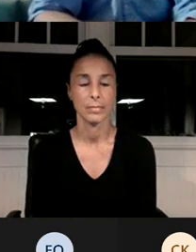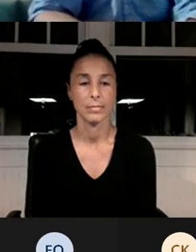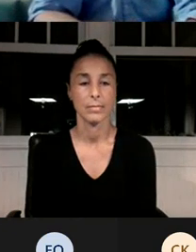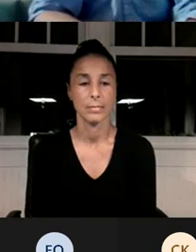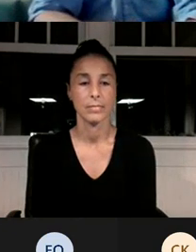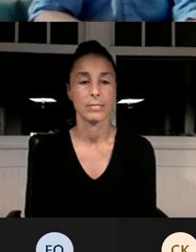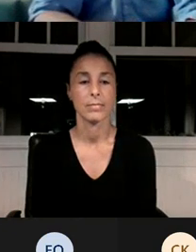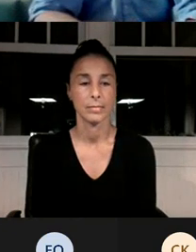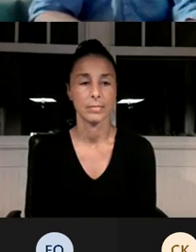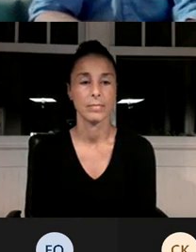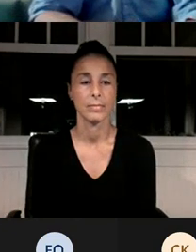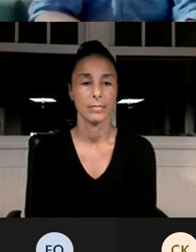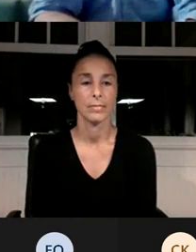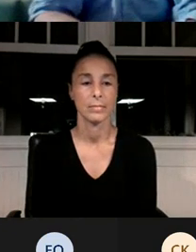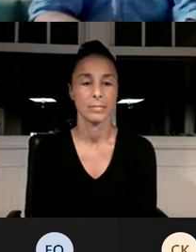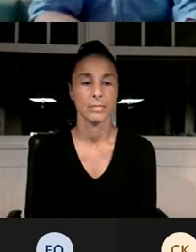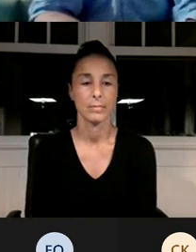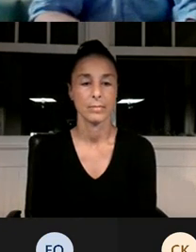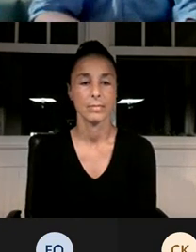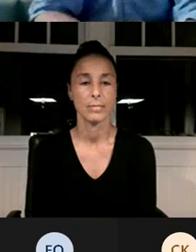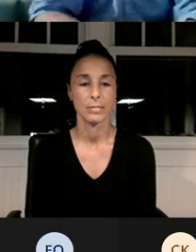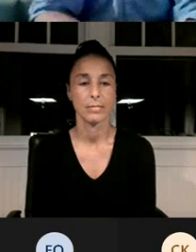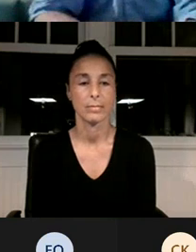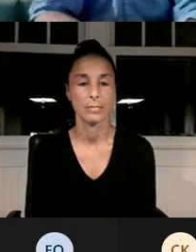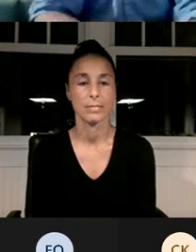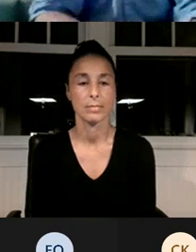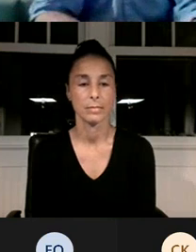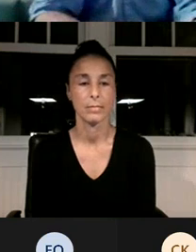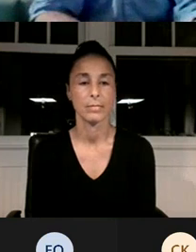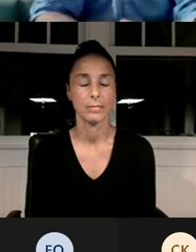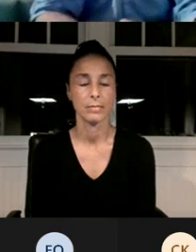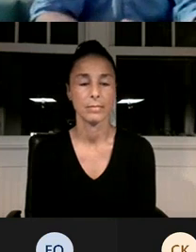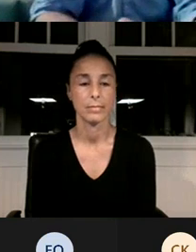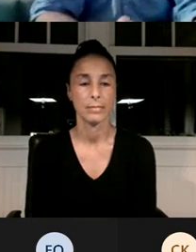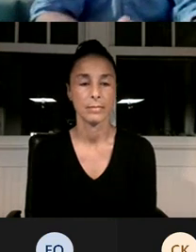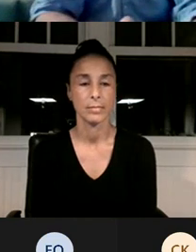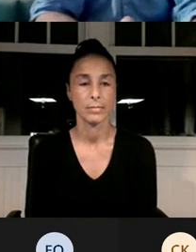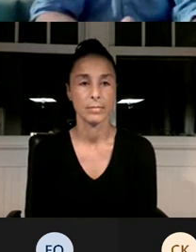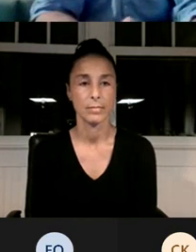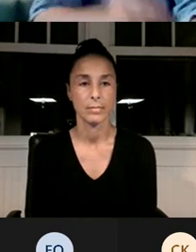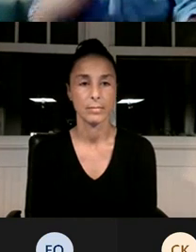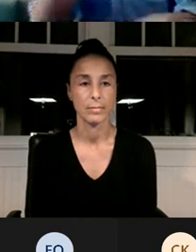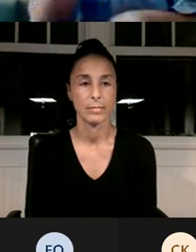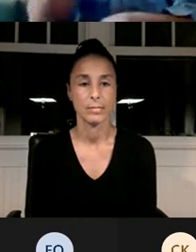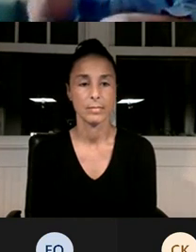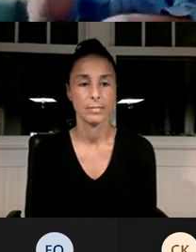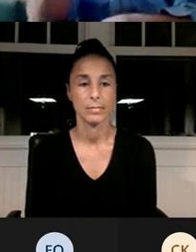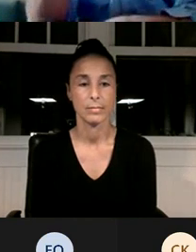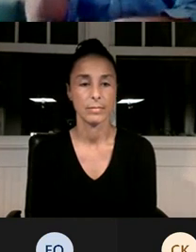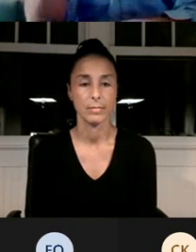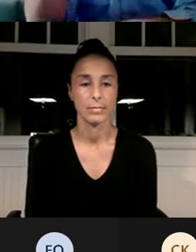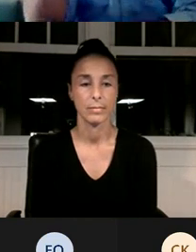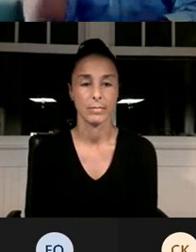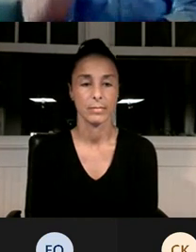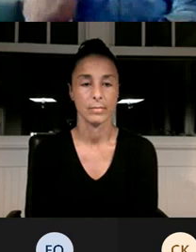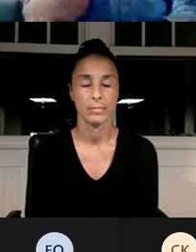question, an answer for that. But we would get into that with all of you as this progresses. But we haven't done any analysis yet, admittedly, on the schools.